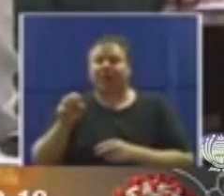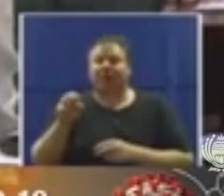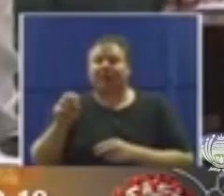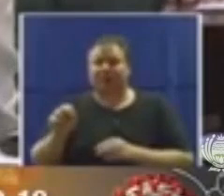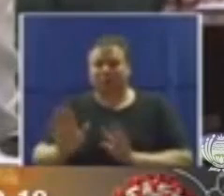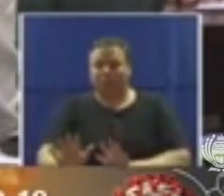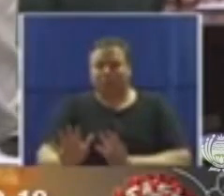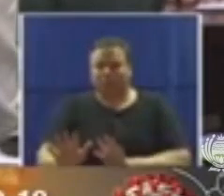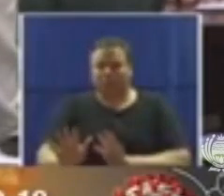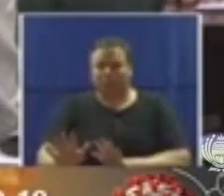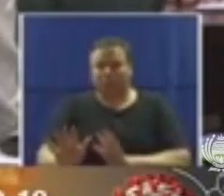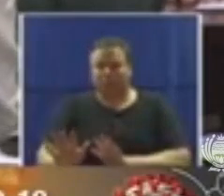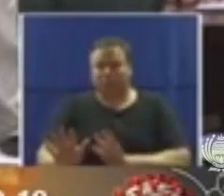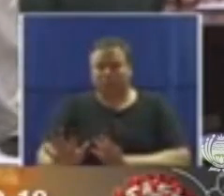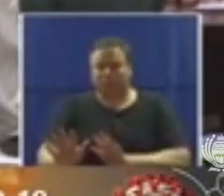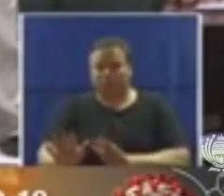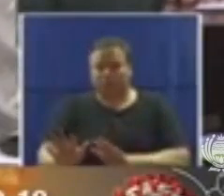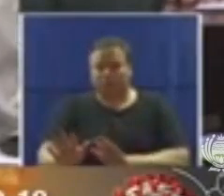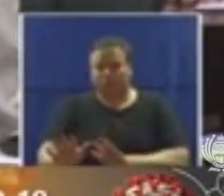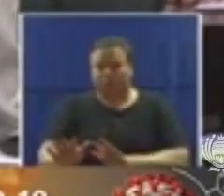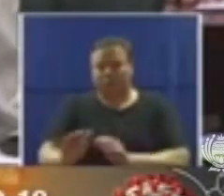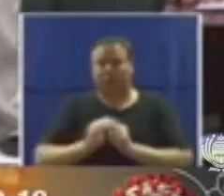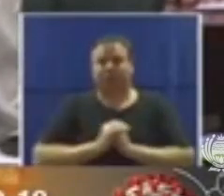Please, Monikang's father, please.